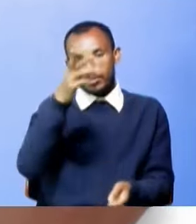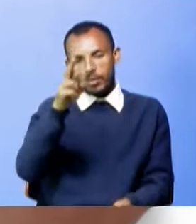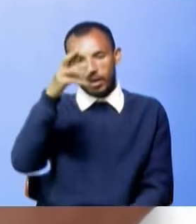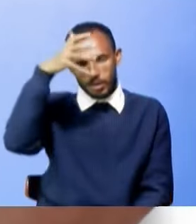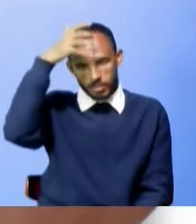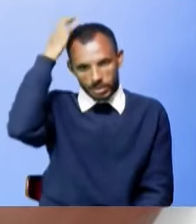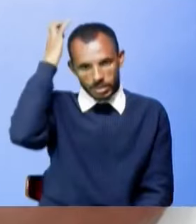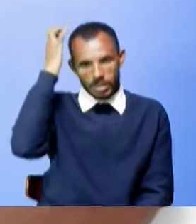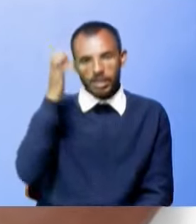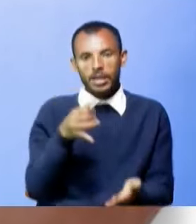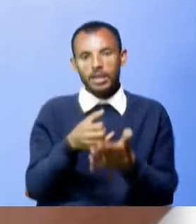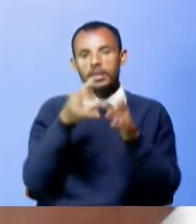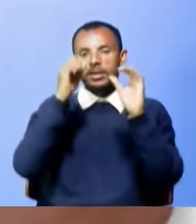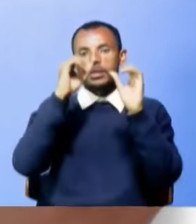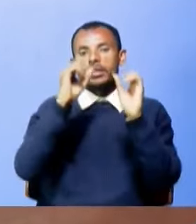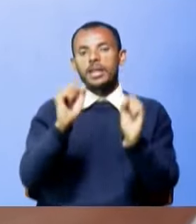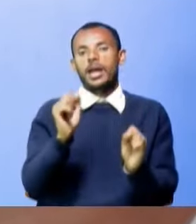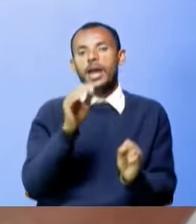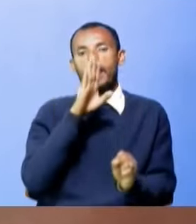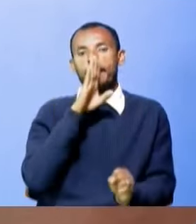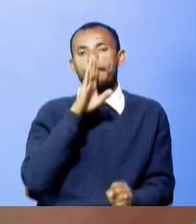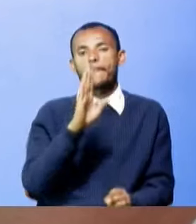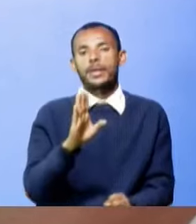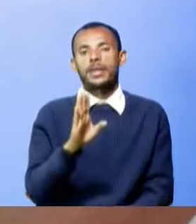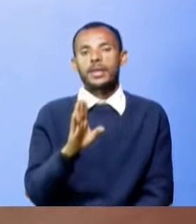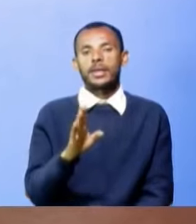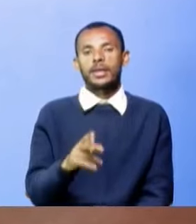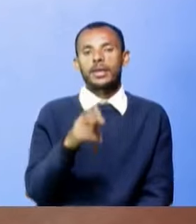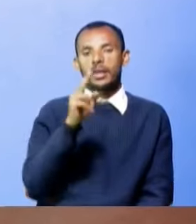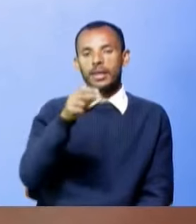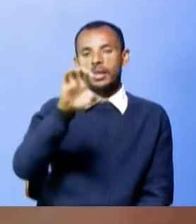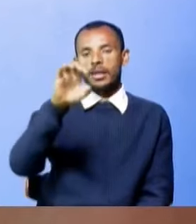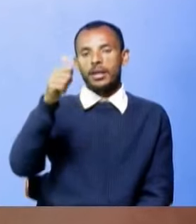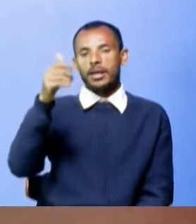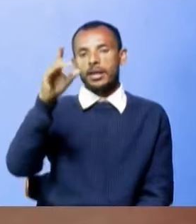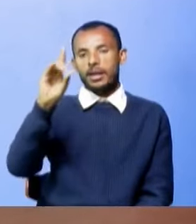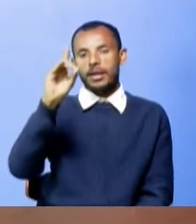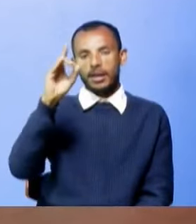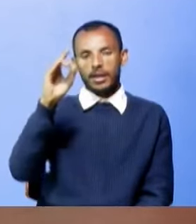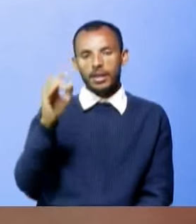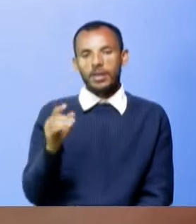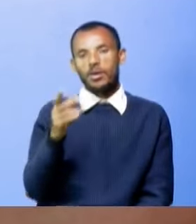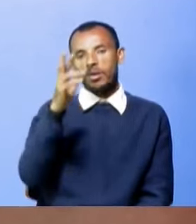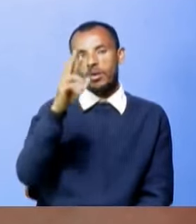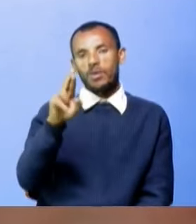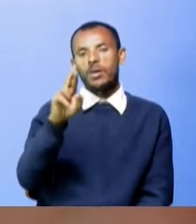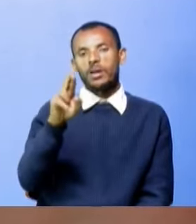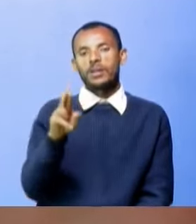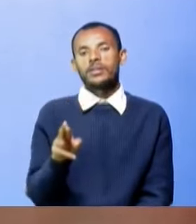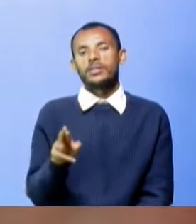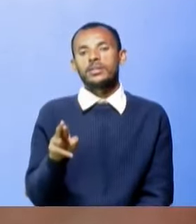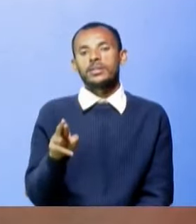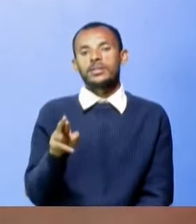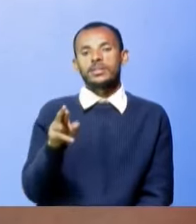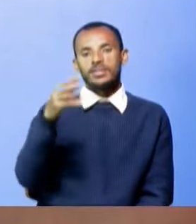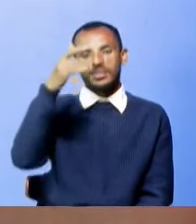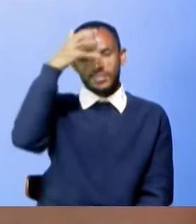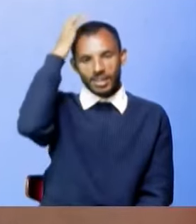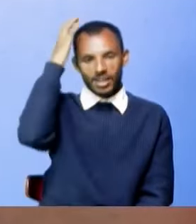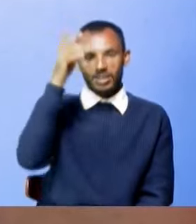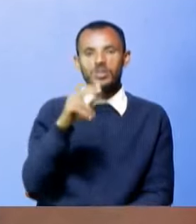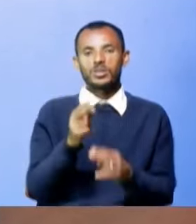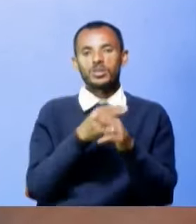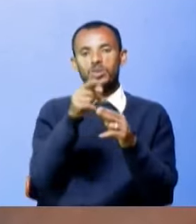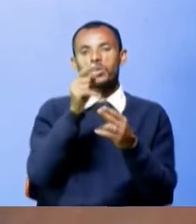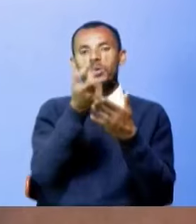So it can be a set containing head and tail. Or shortly, you can write